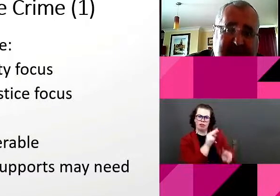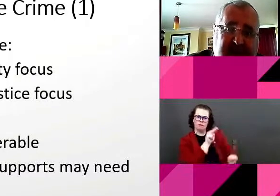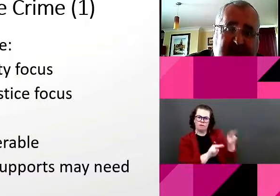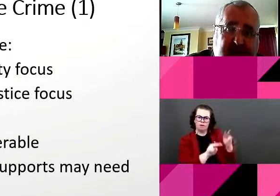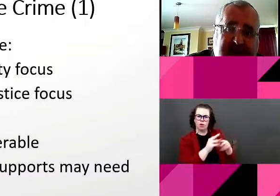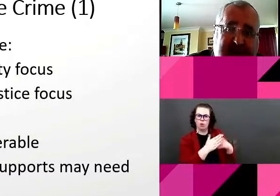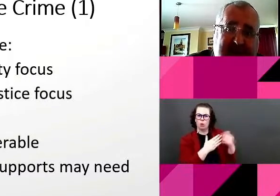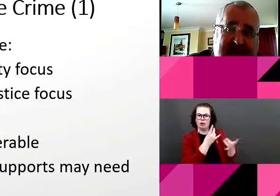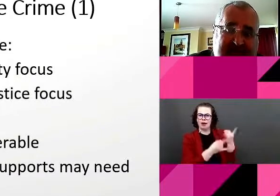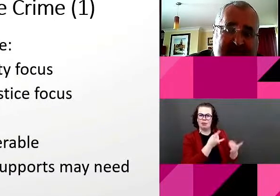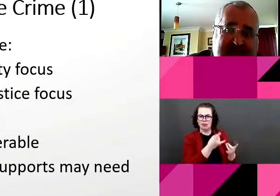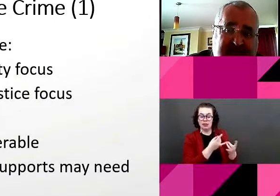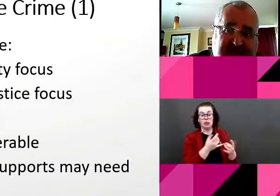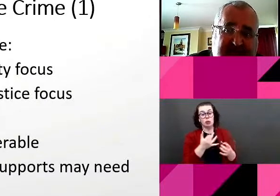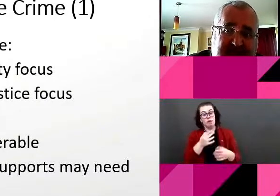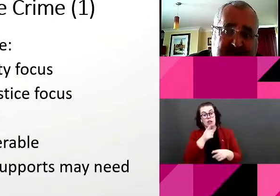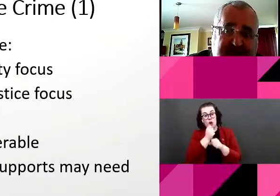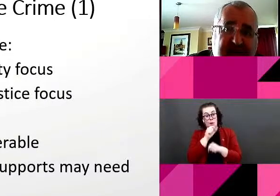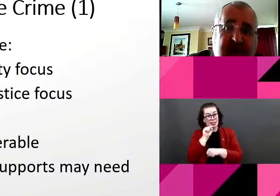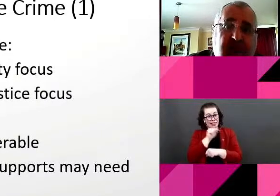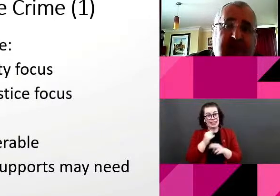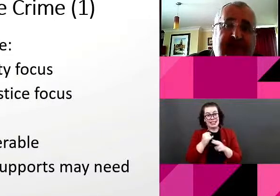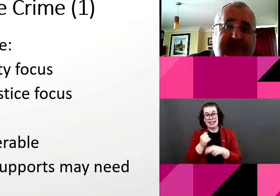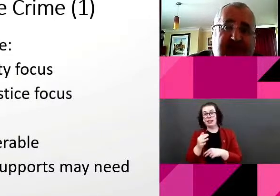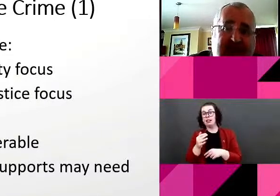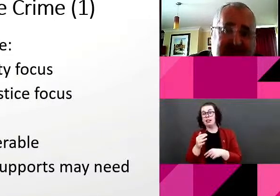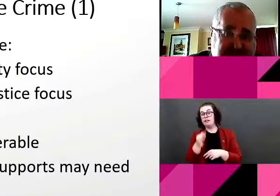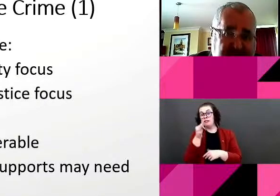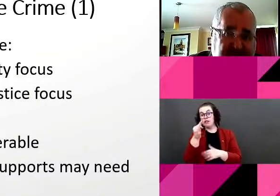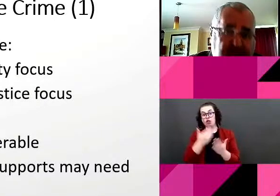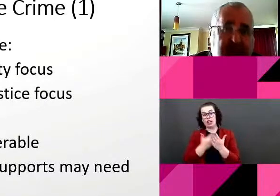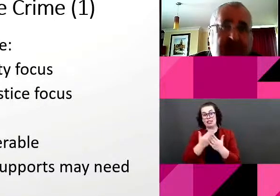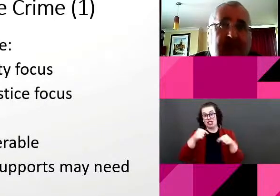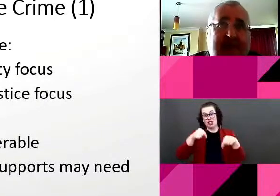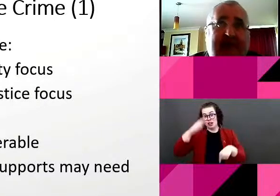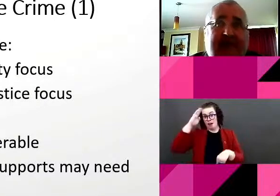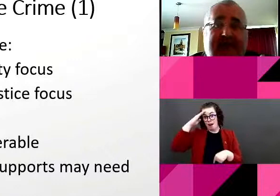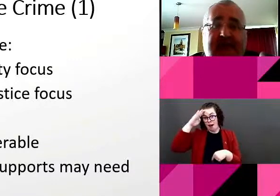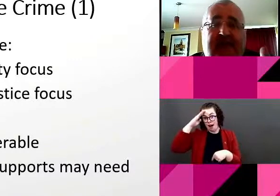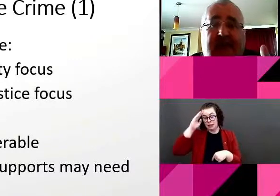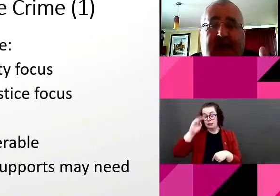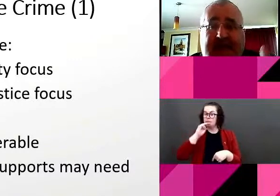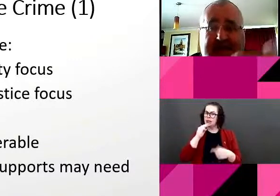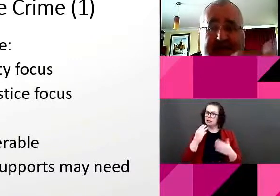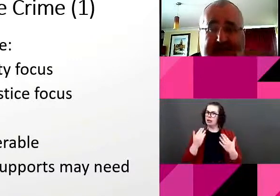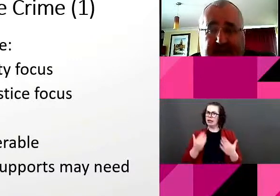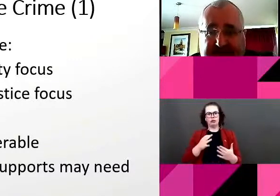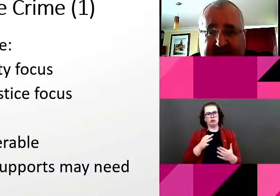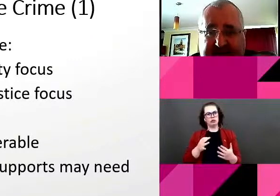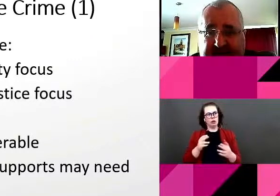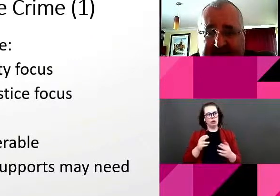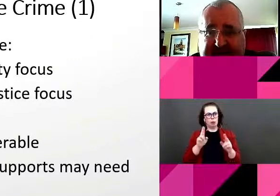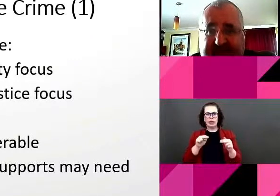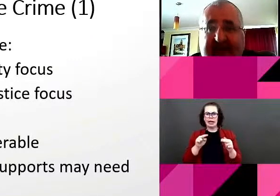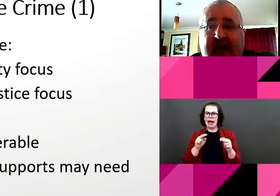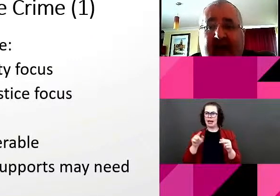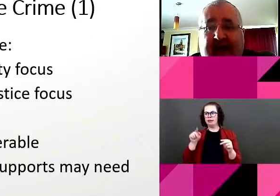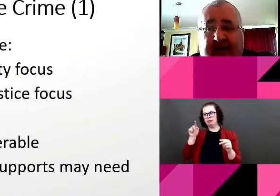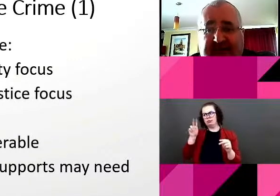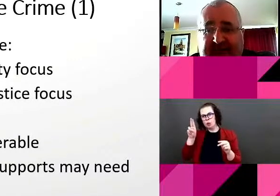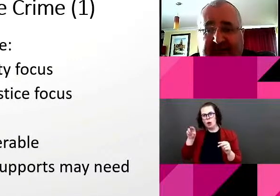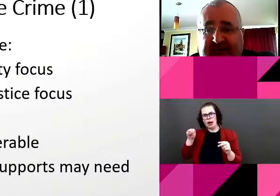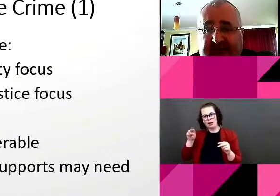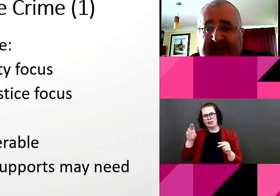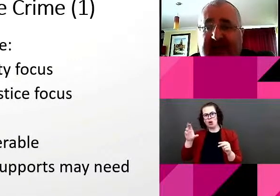with that in the forthcoming legislation in Ireland, we have a chance to really deliver on the spirit and the substance